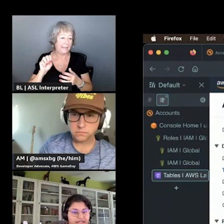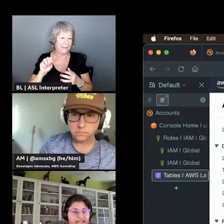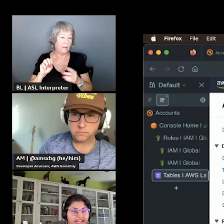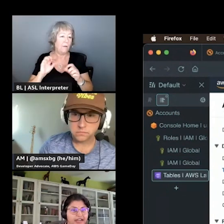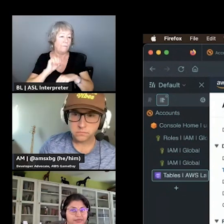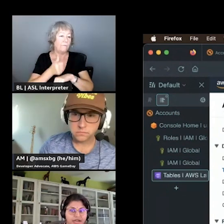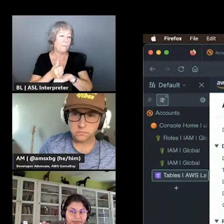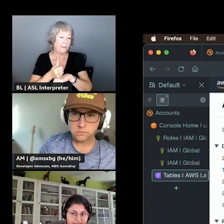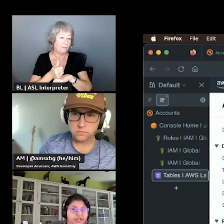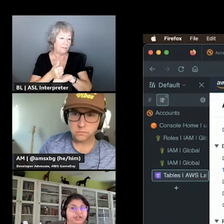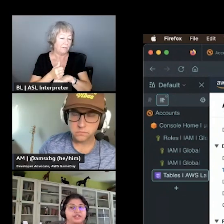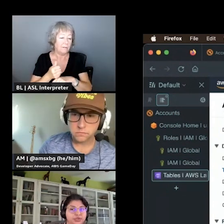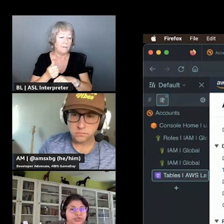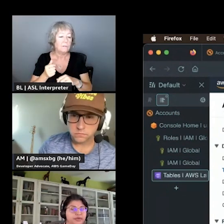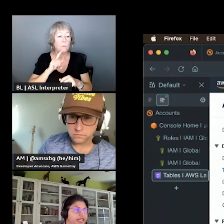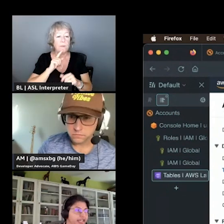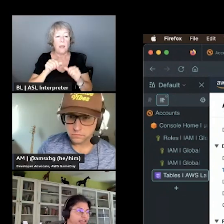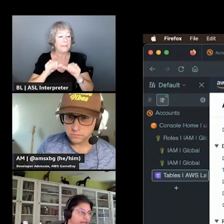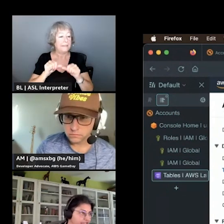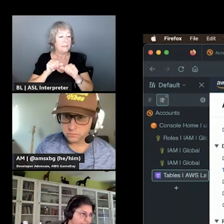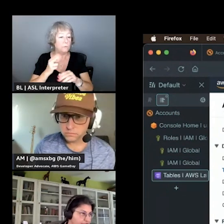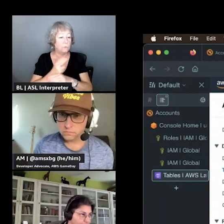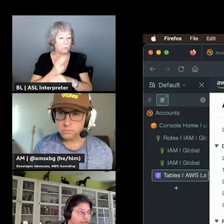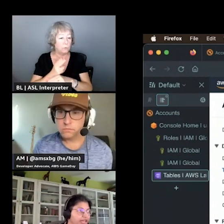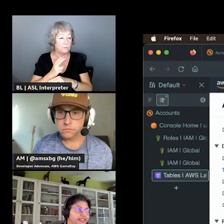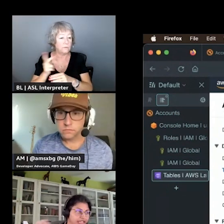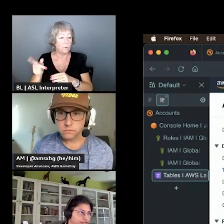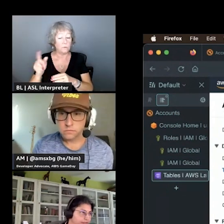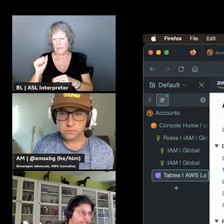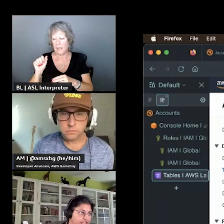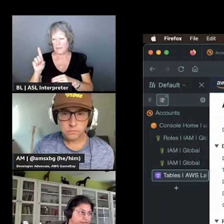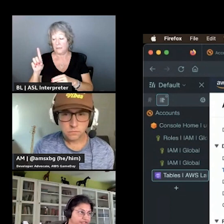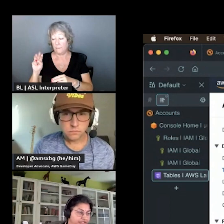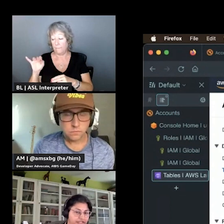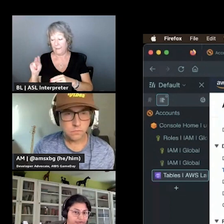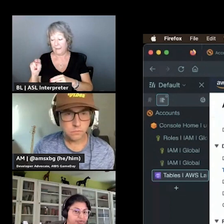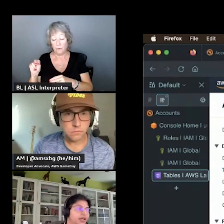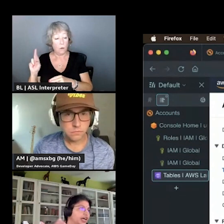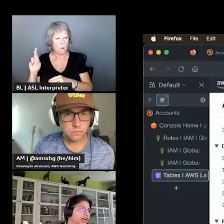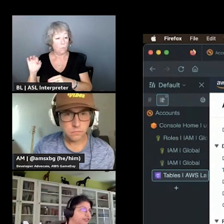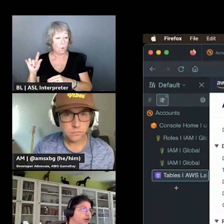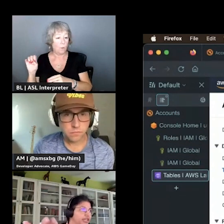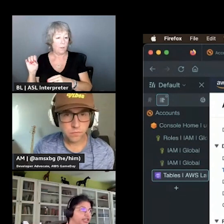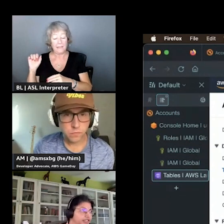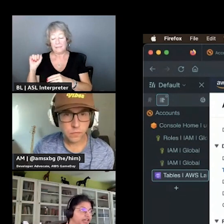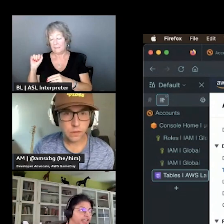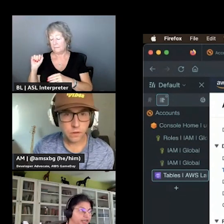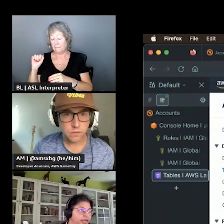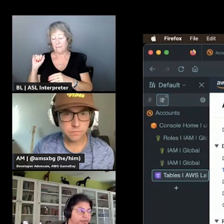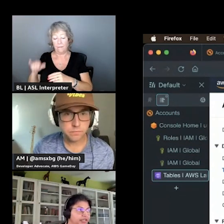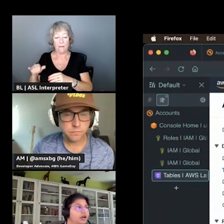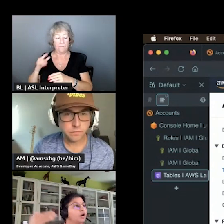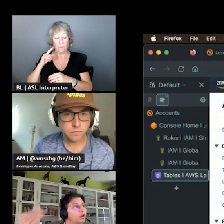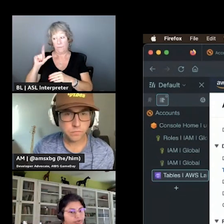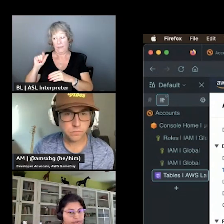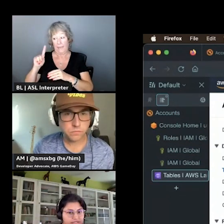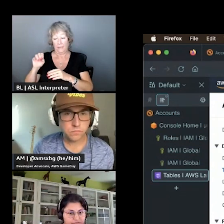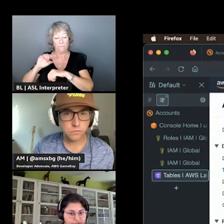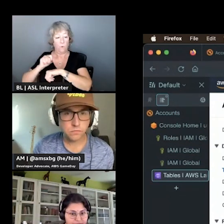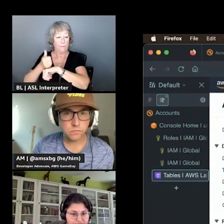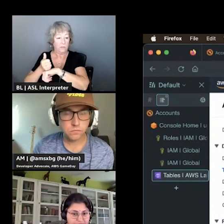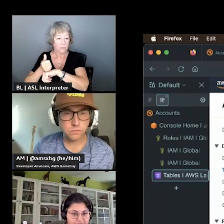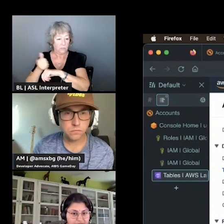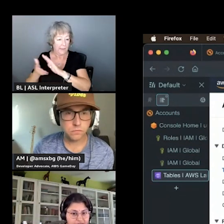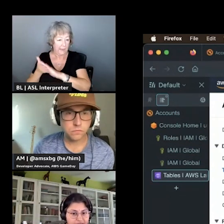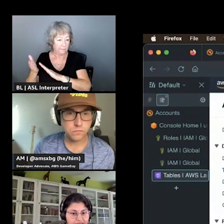demo simple, I'm continuing to use my IAM admin role as the lake formation administrator too. I have nominated the IAM admin also as a